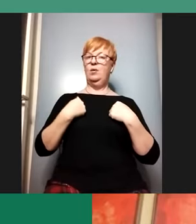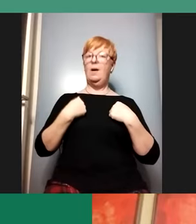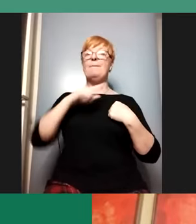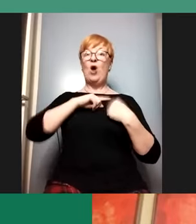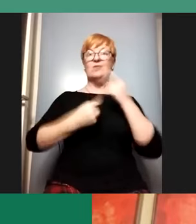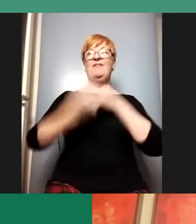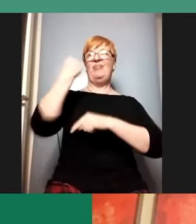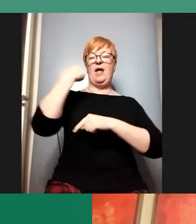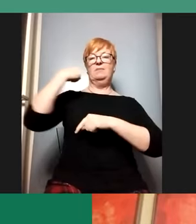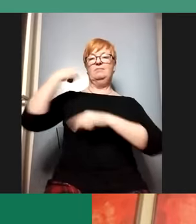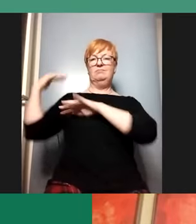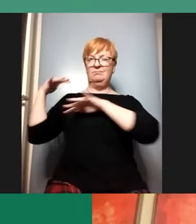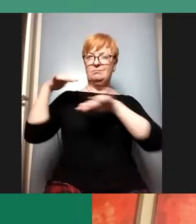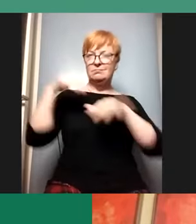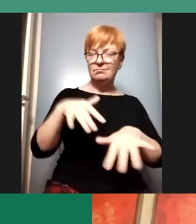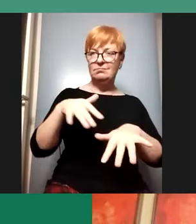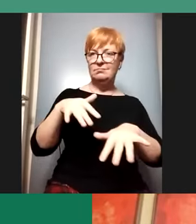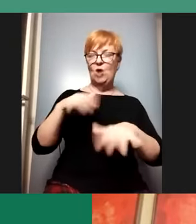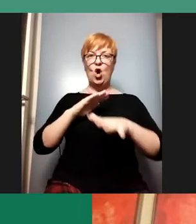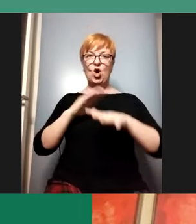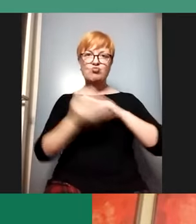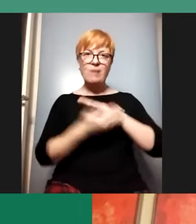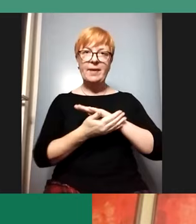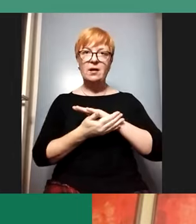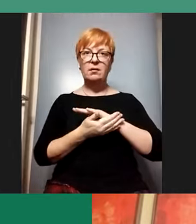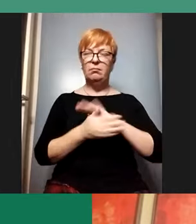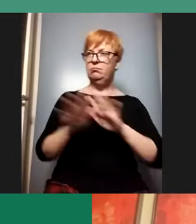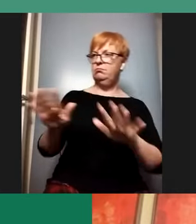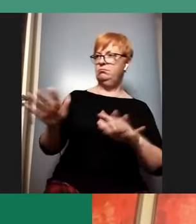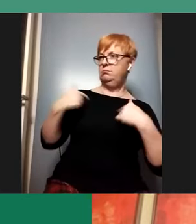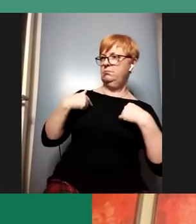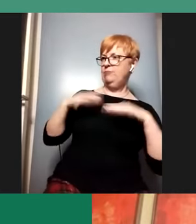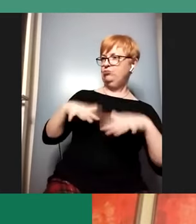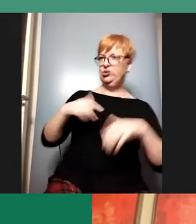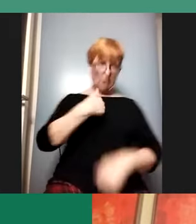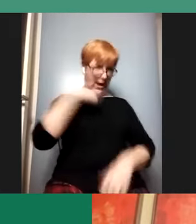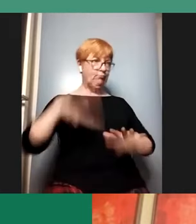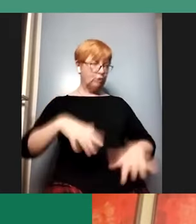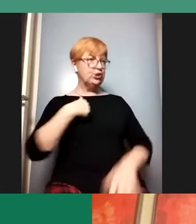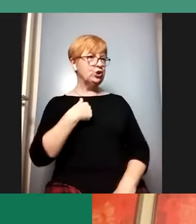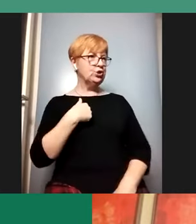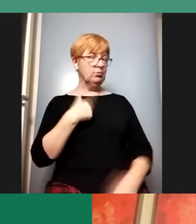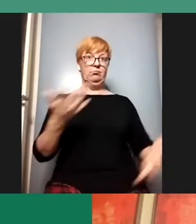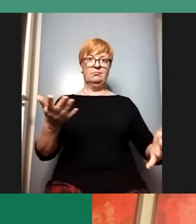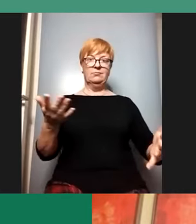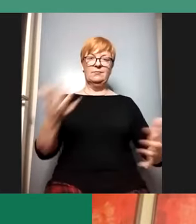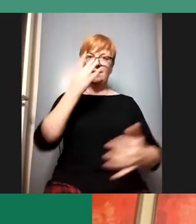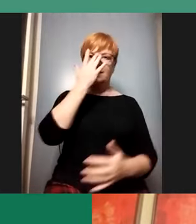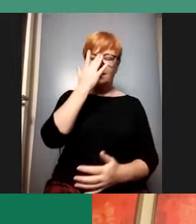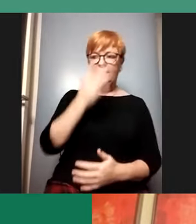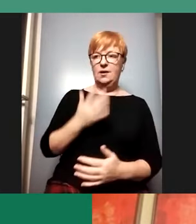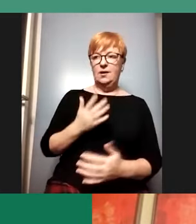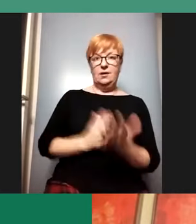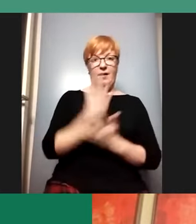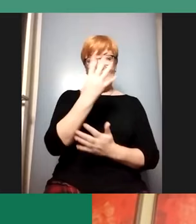people from the Caribbean and questioning, what is it actually to be British? You know, that we have this situation where during the 50s and the